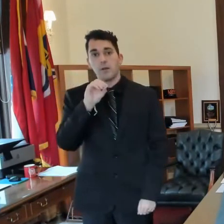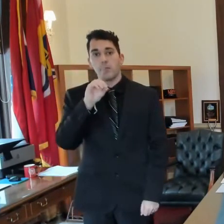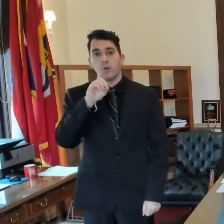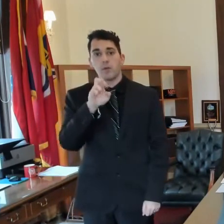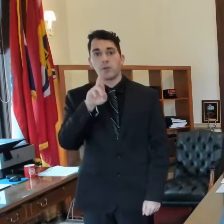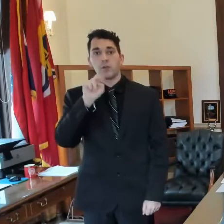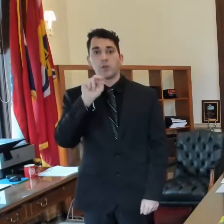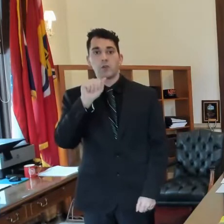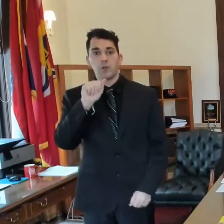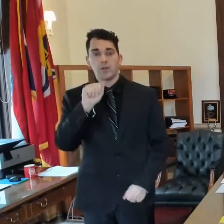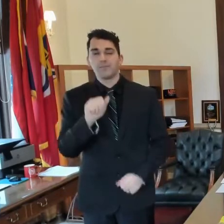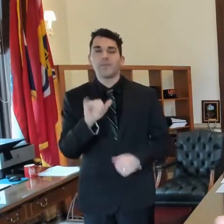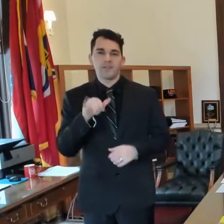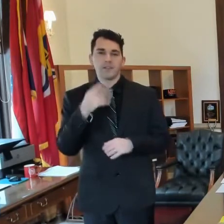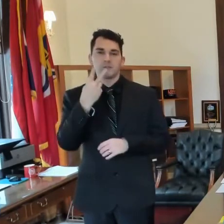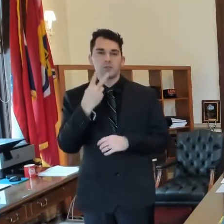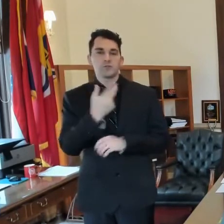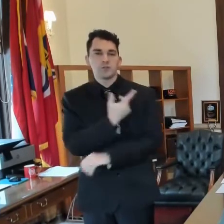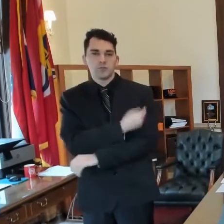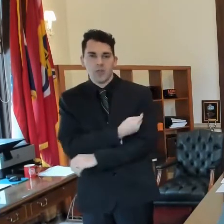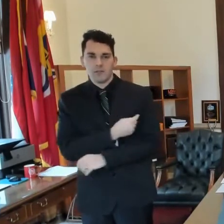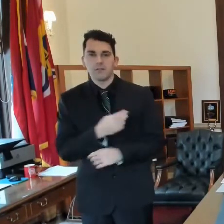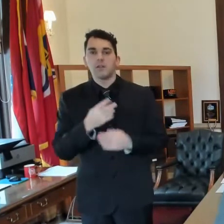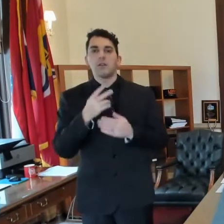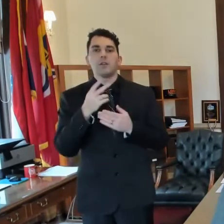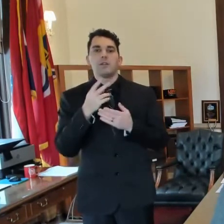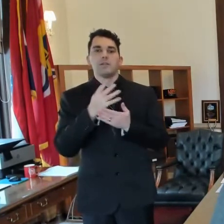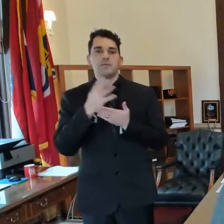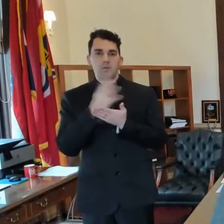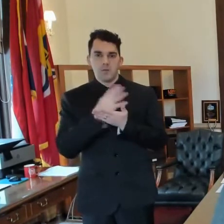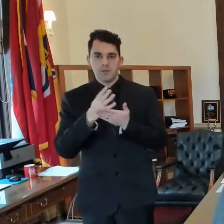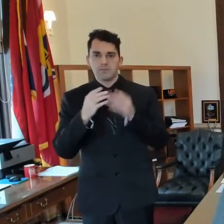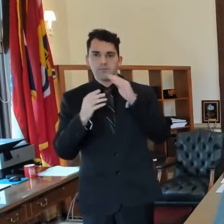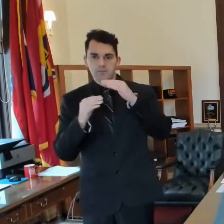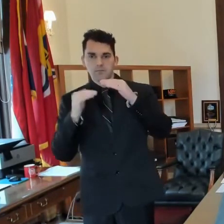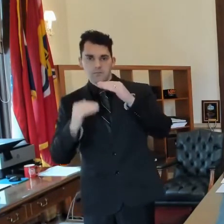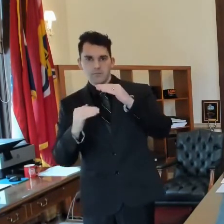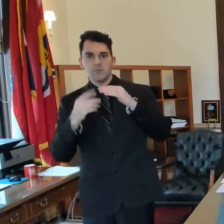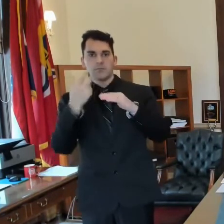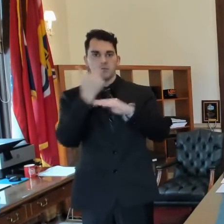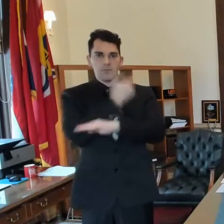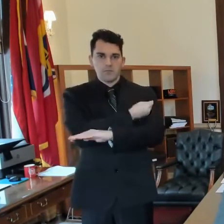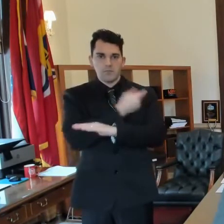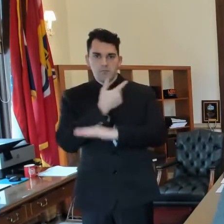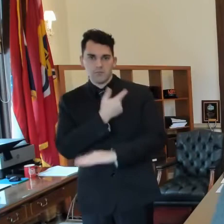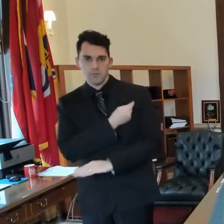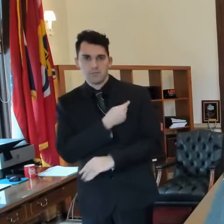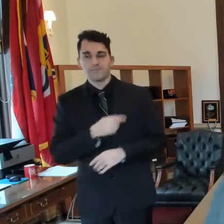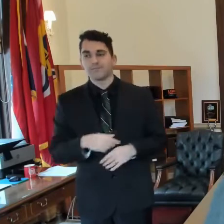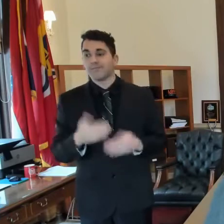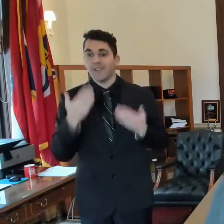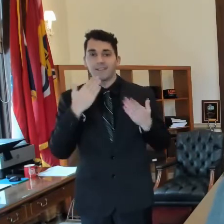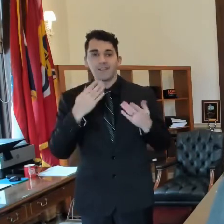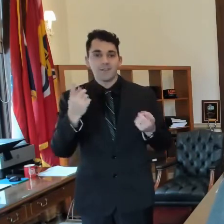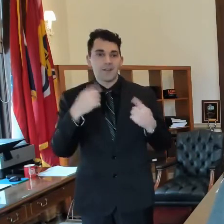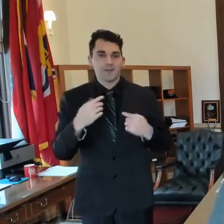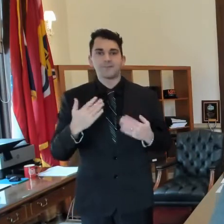apart. So thank you all so much. Appreciate you tuning in today. Have a happy St. Patrick's Day.